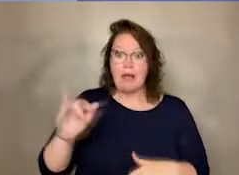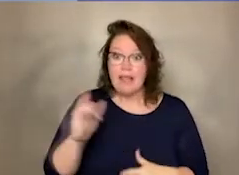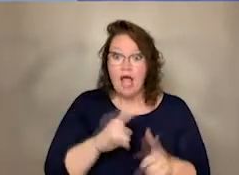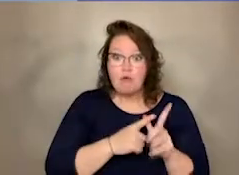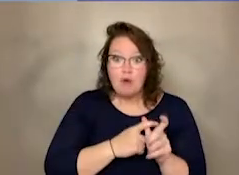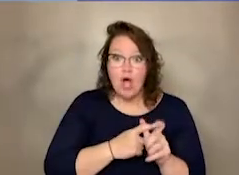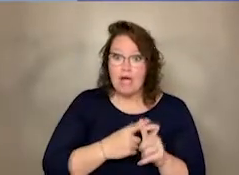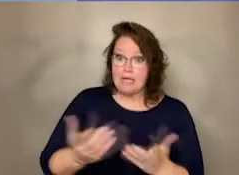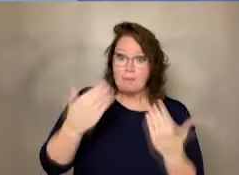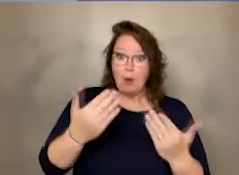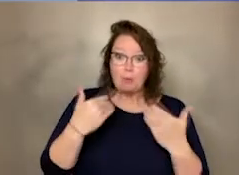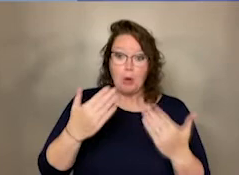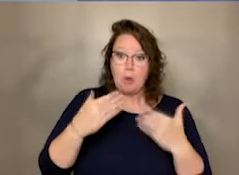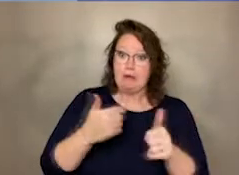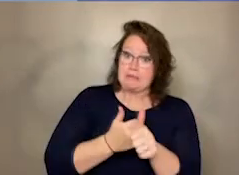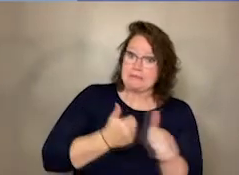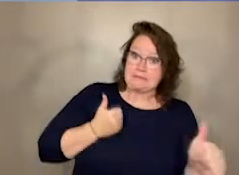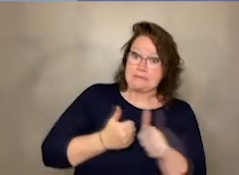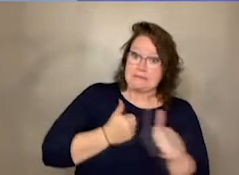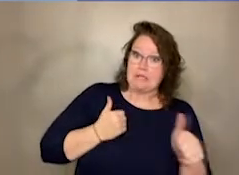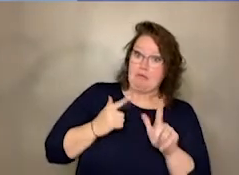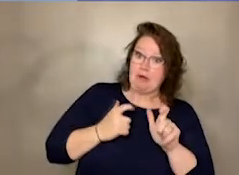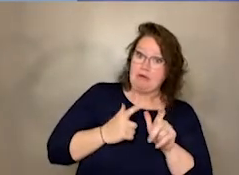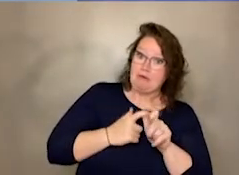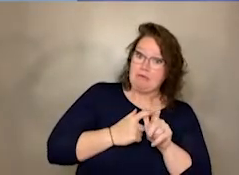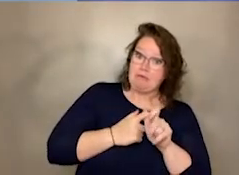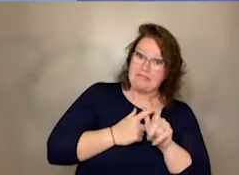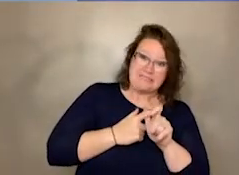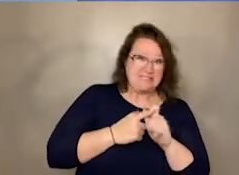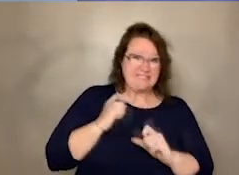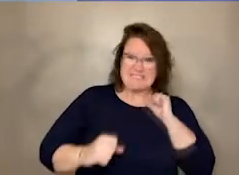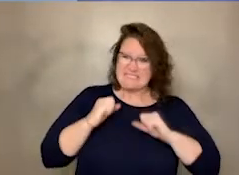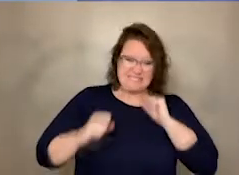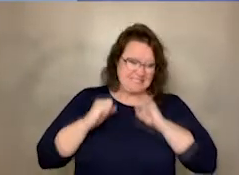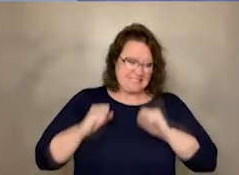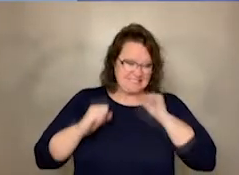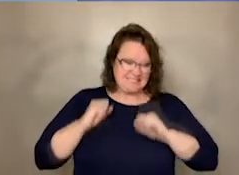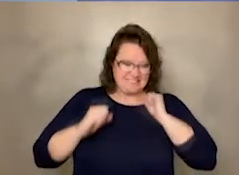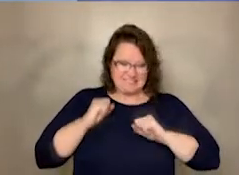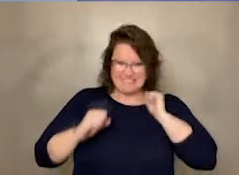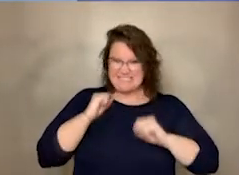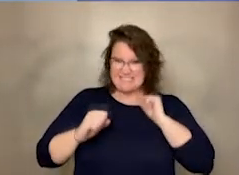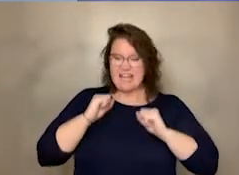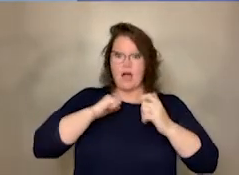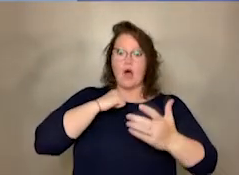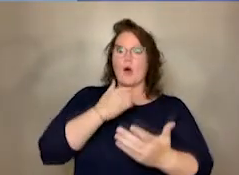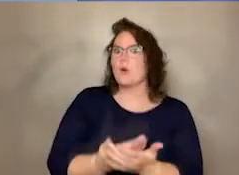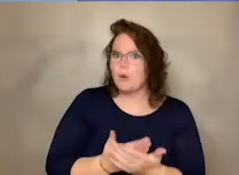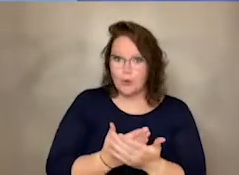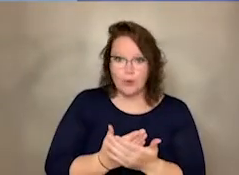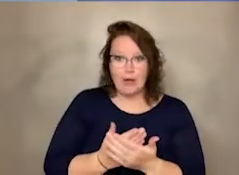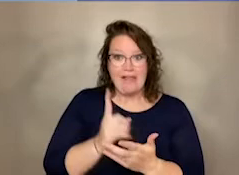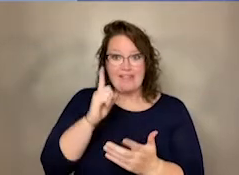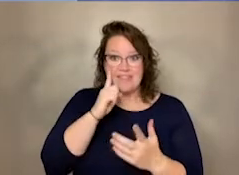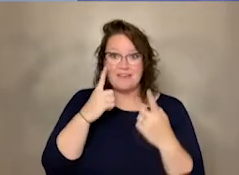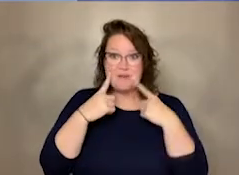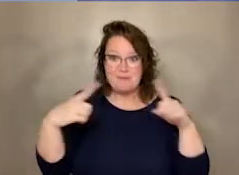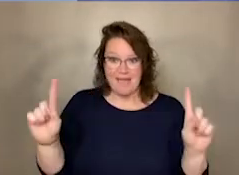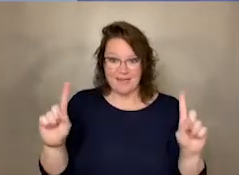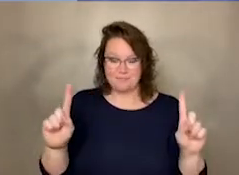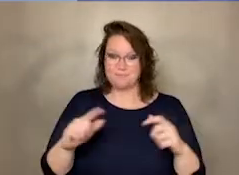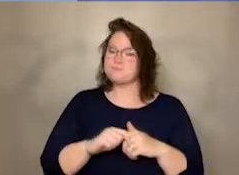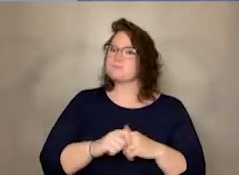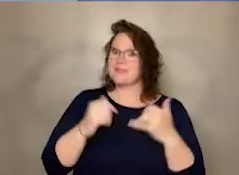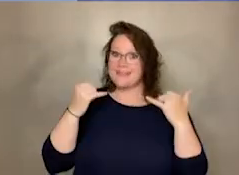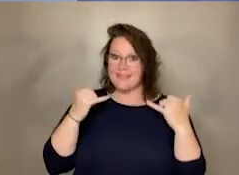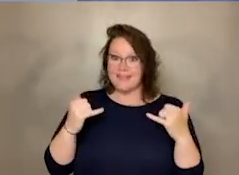Get away from the bear, get away from the bear, run, run, run, run, run, run, run, run, run, run, run, run, run, run, run, run, run, run. think we made it. I